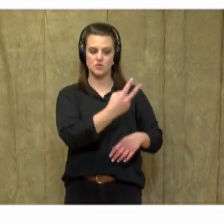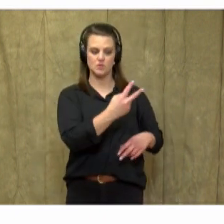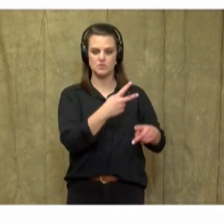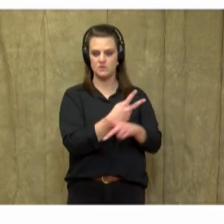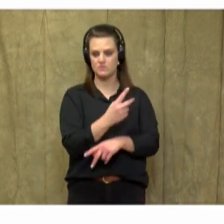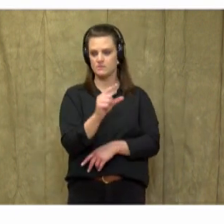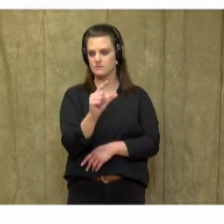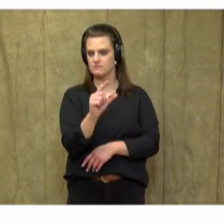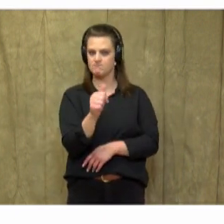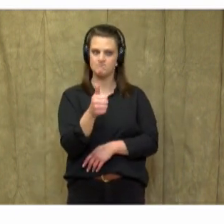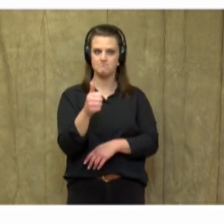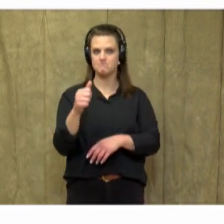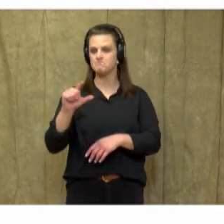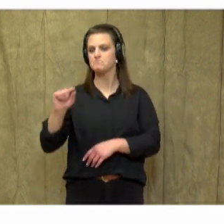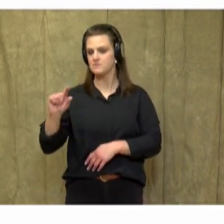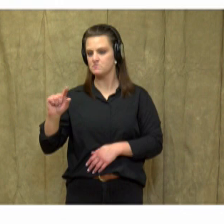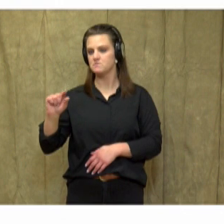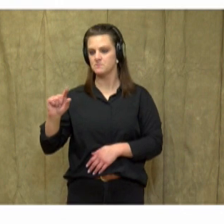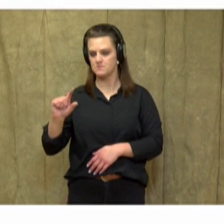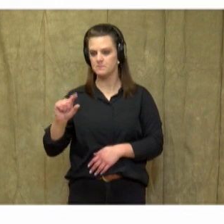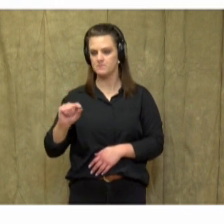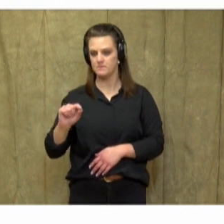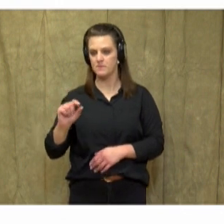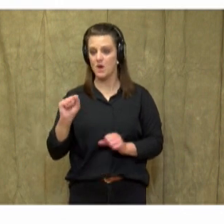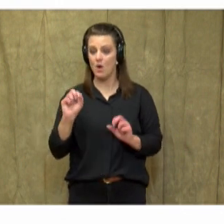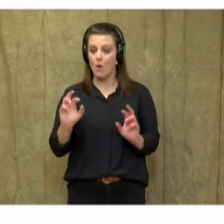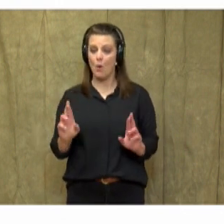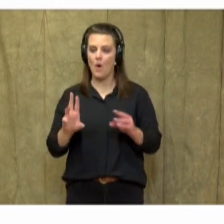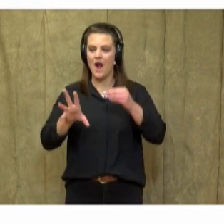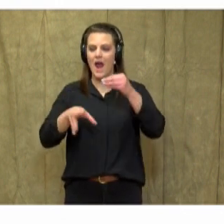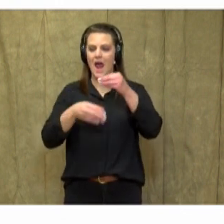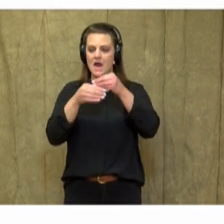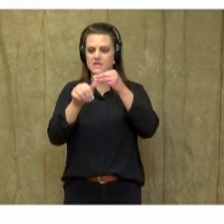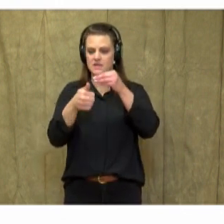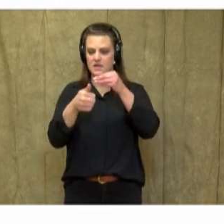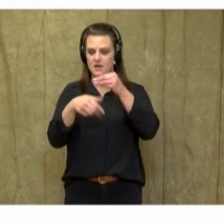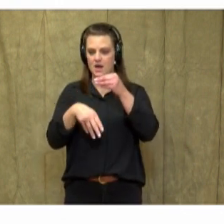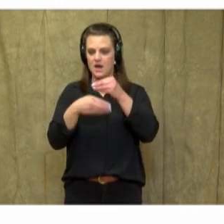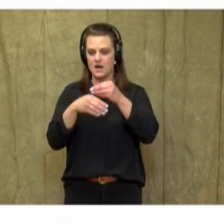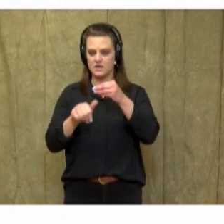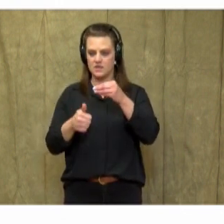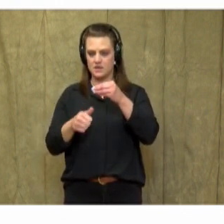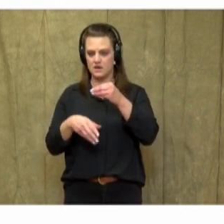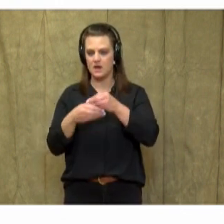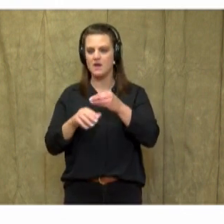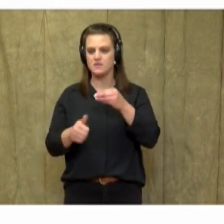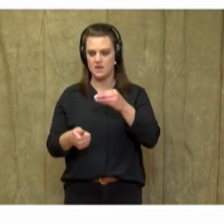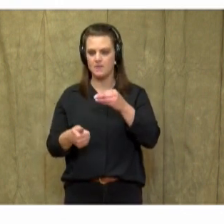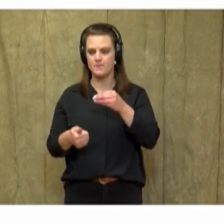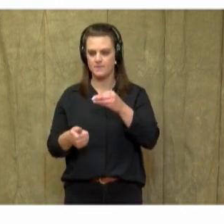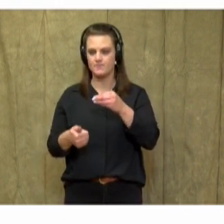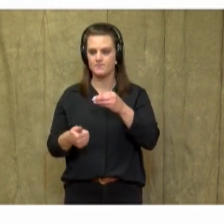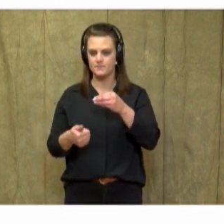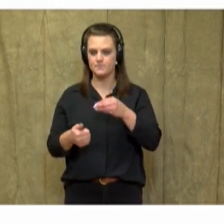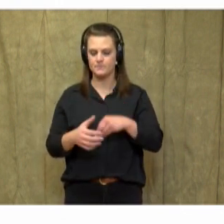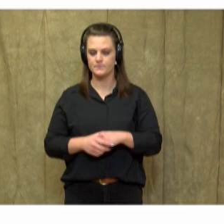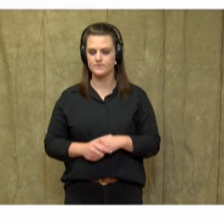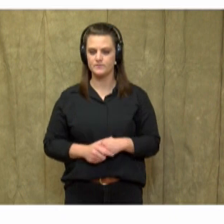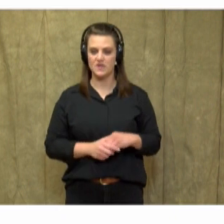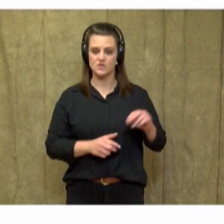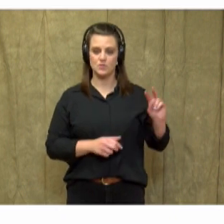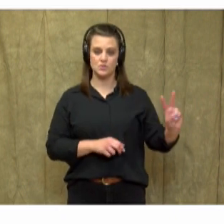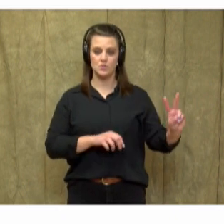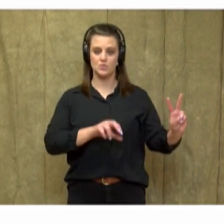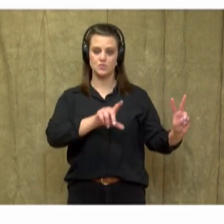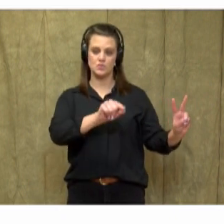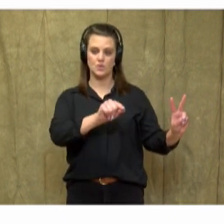2 times 10 is 20, or you could add 10 each time. And so this ordered